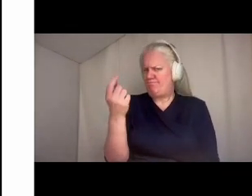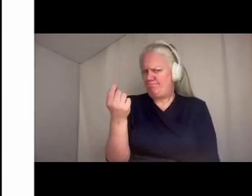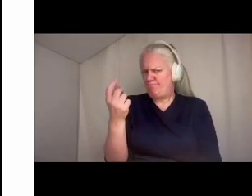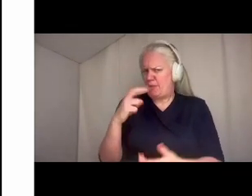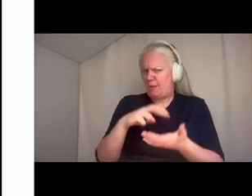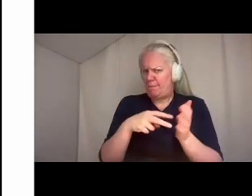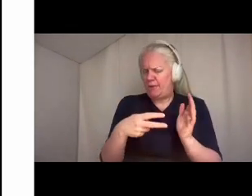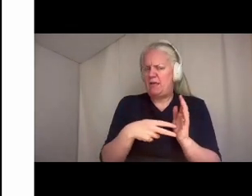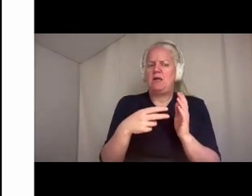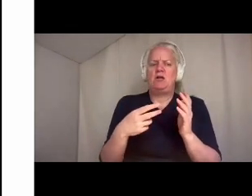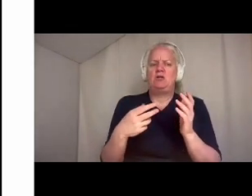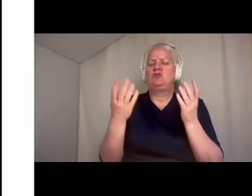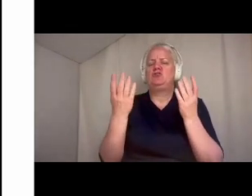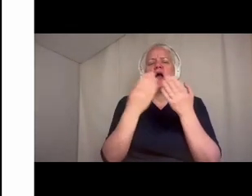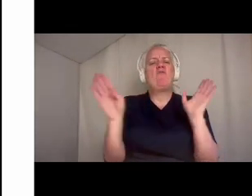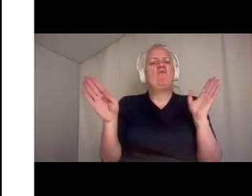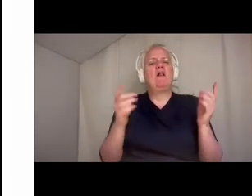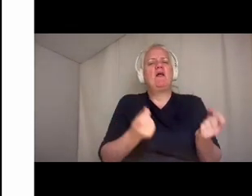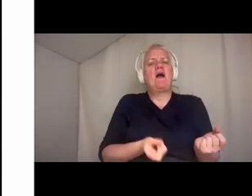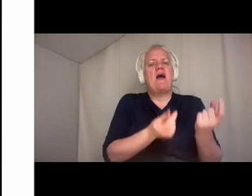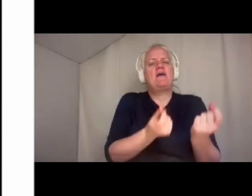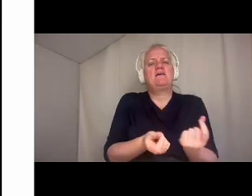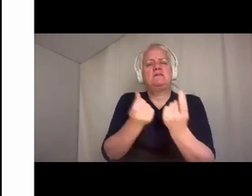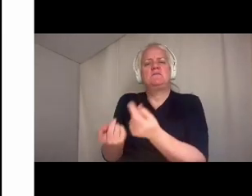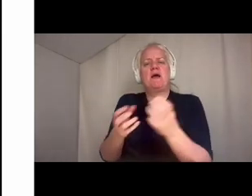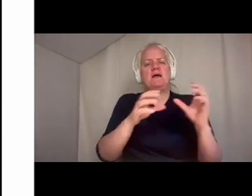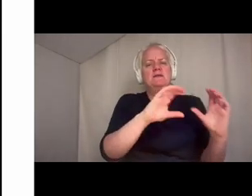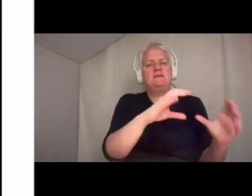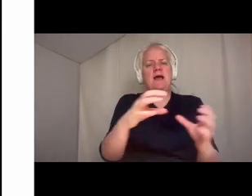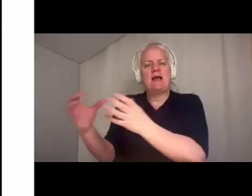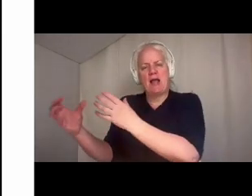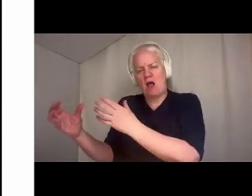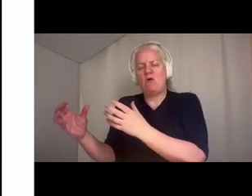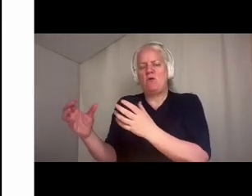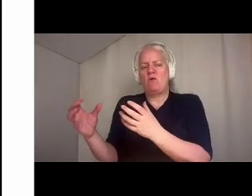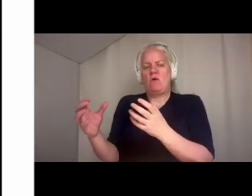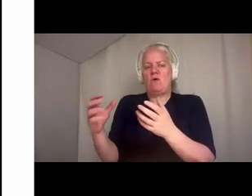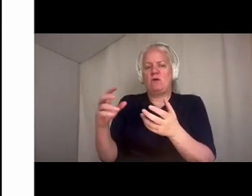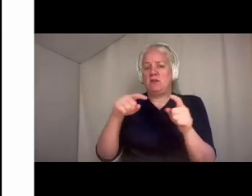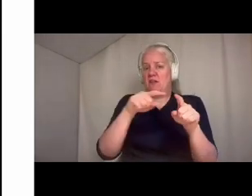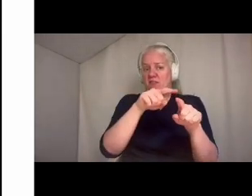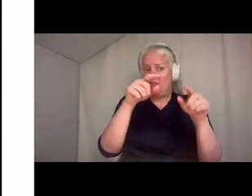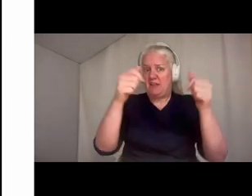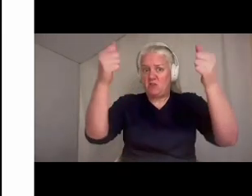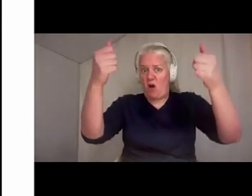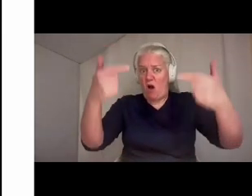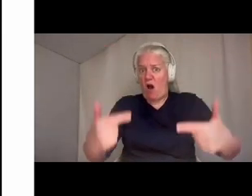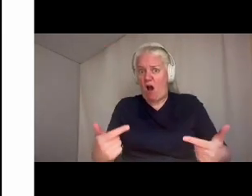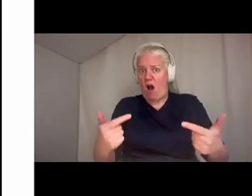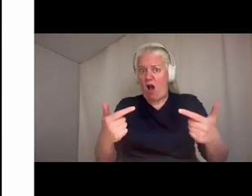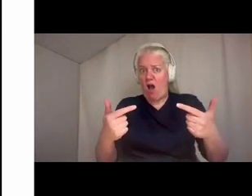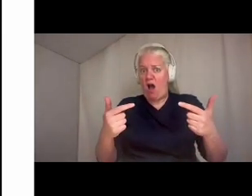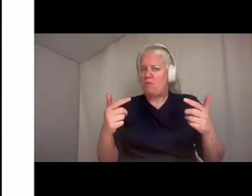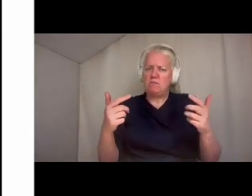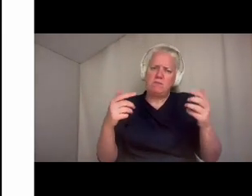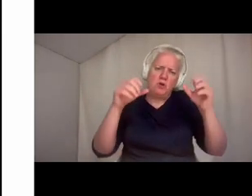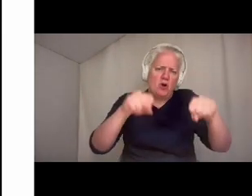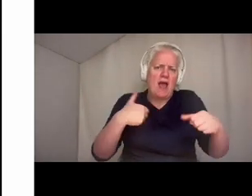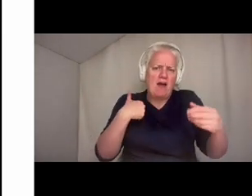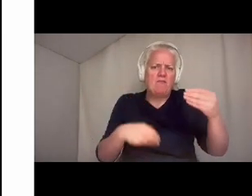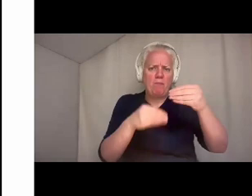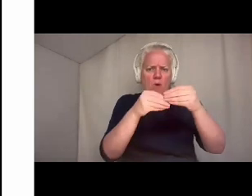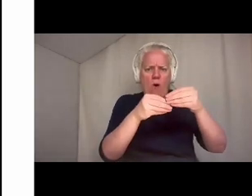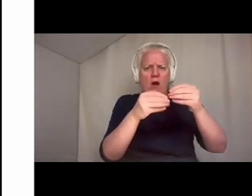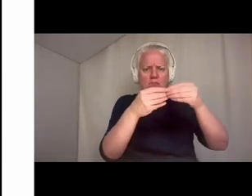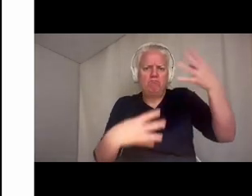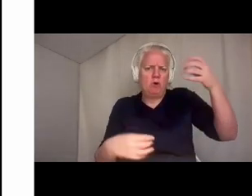general expense categories. They're not intended to be all-inclusive, and they are any expenses that help the account